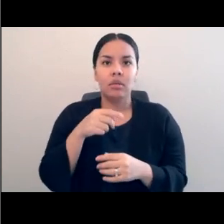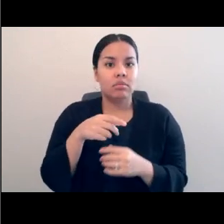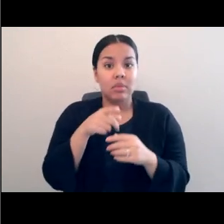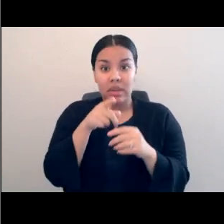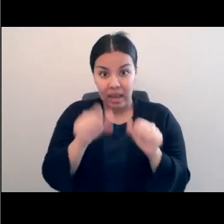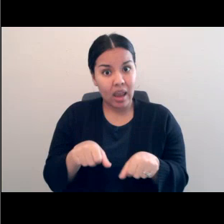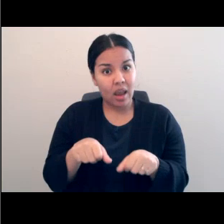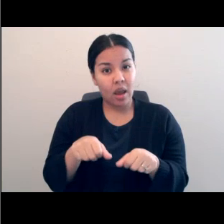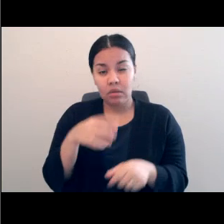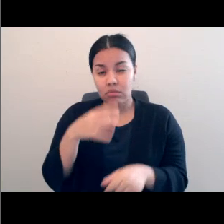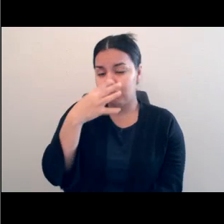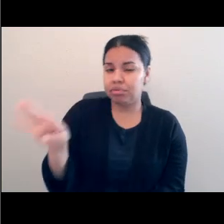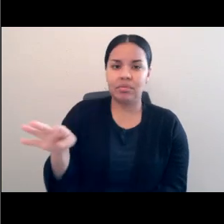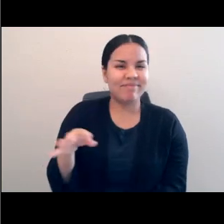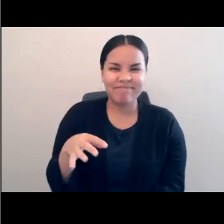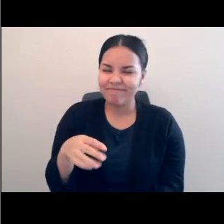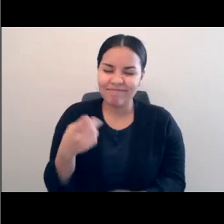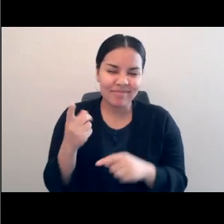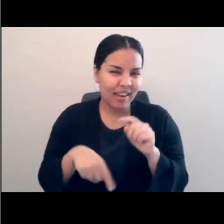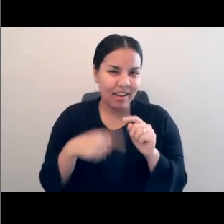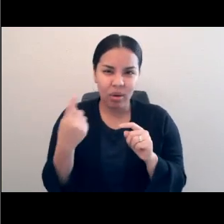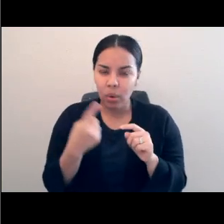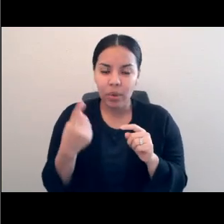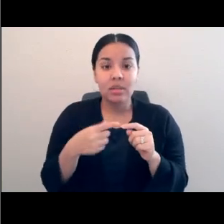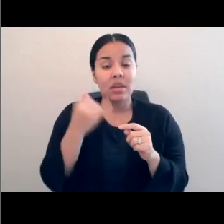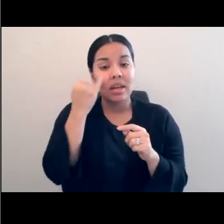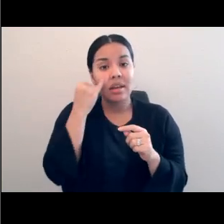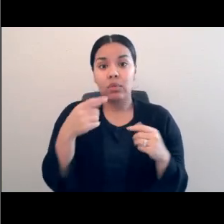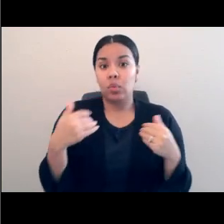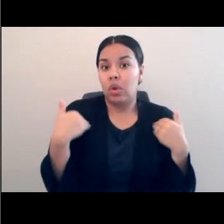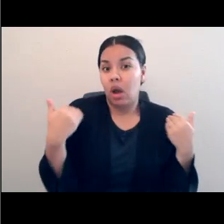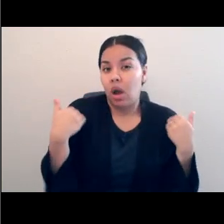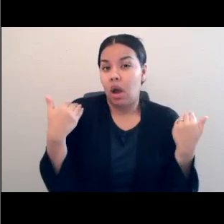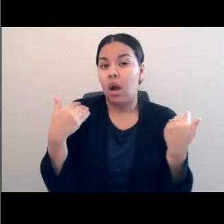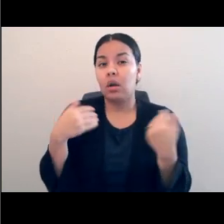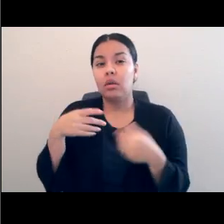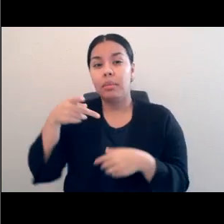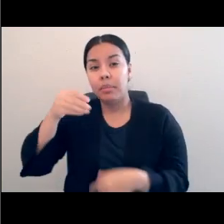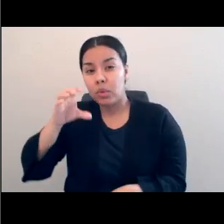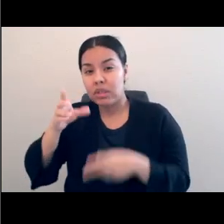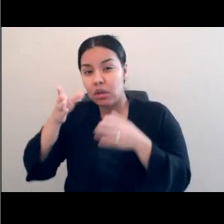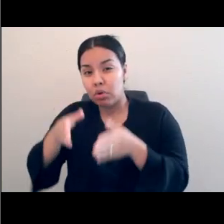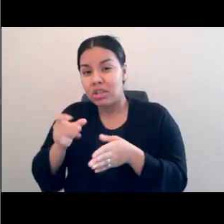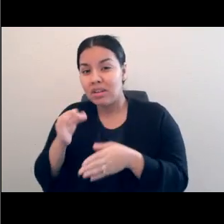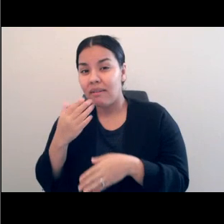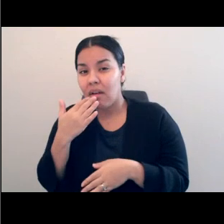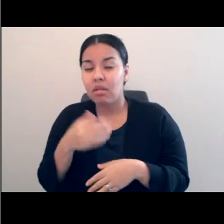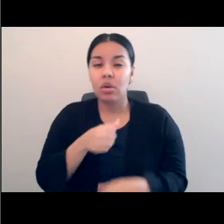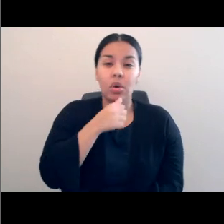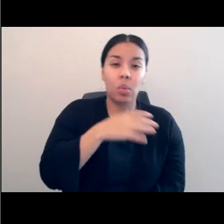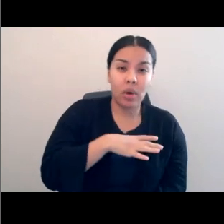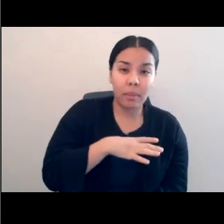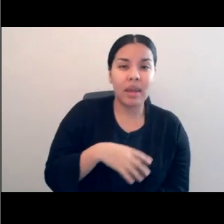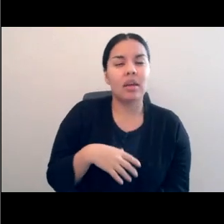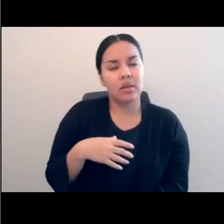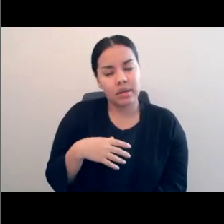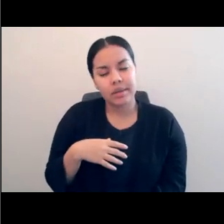And if you're younger, if you're a person of color, if you're a woman, or any combination of those things, then it is